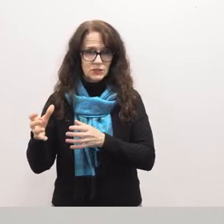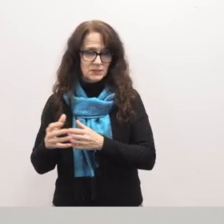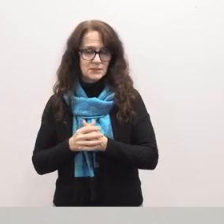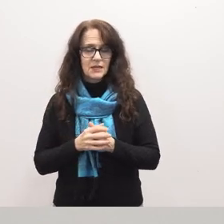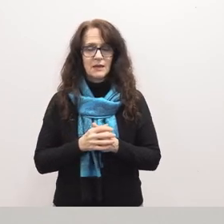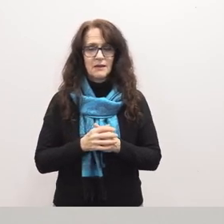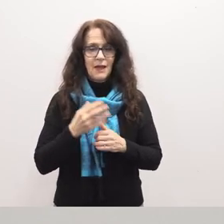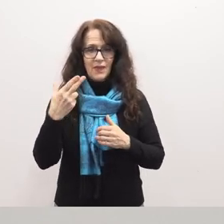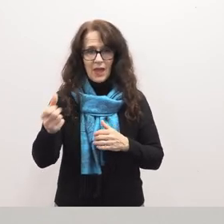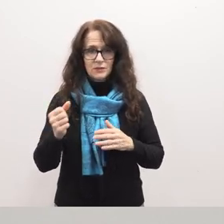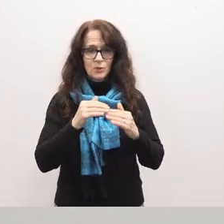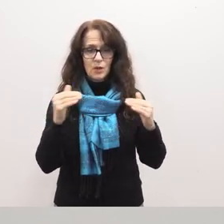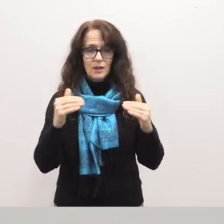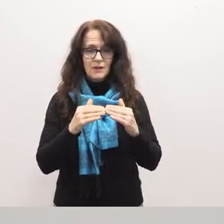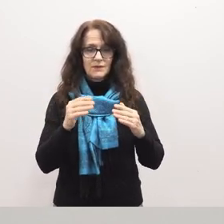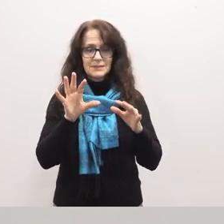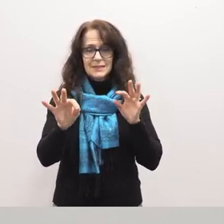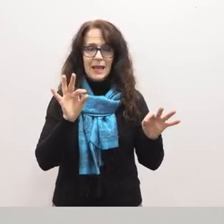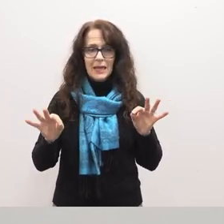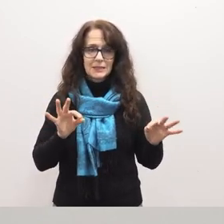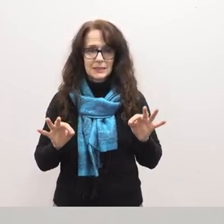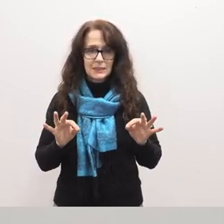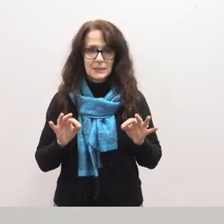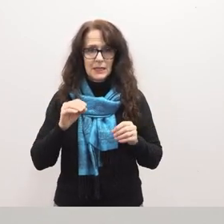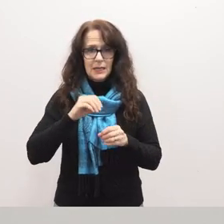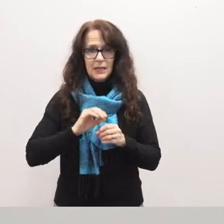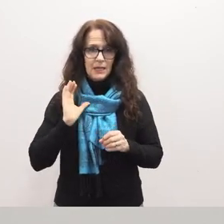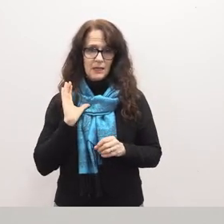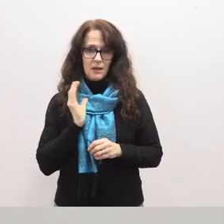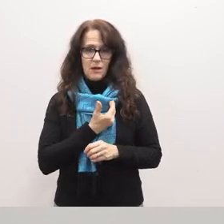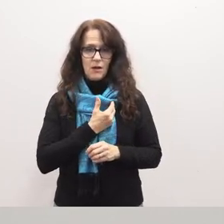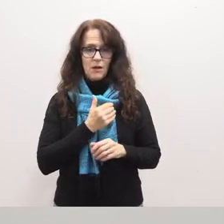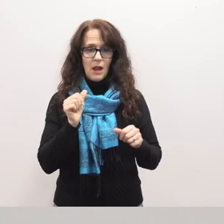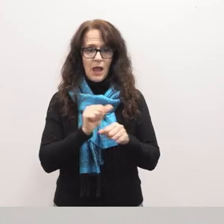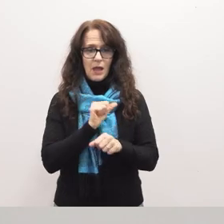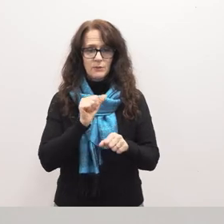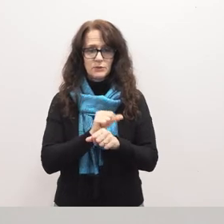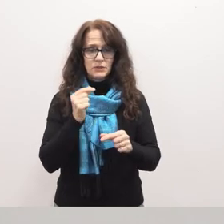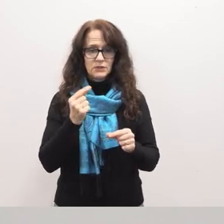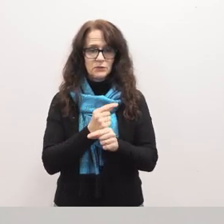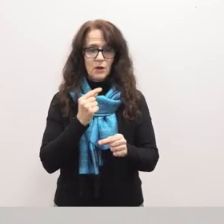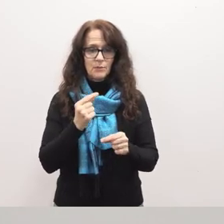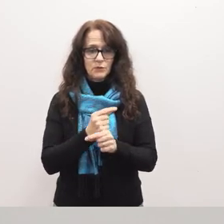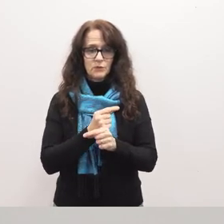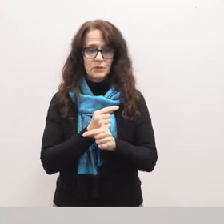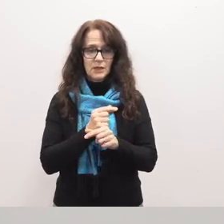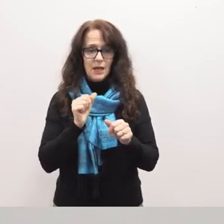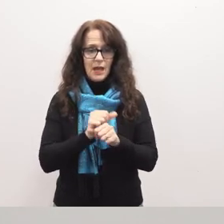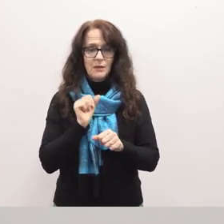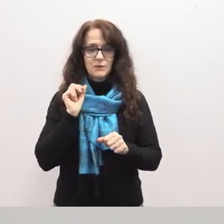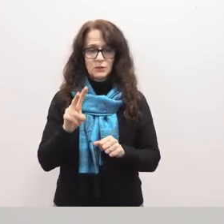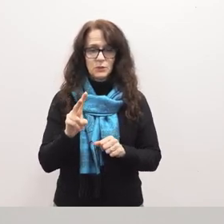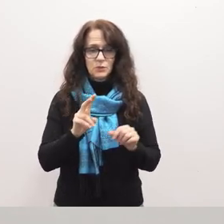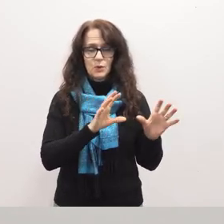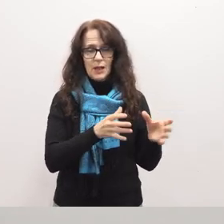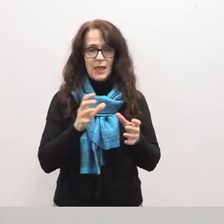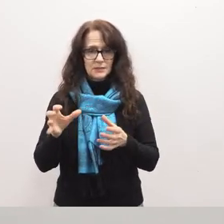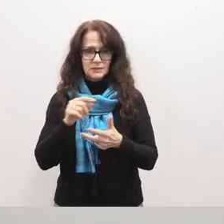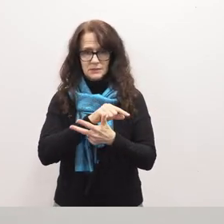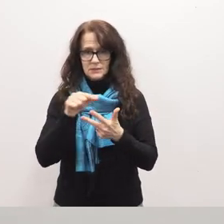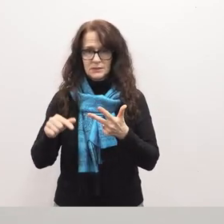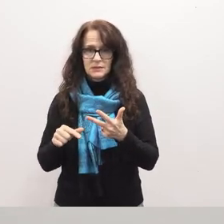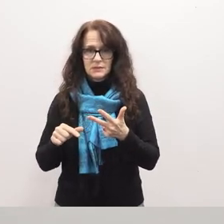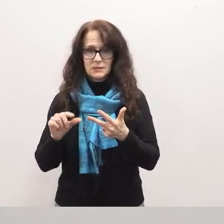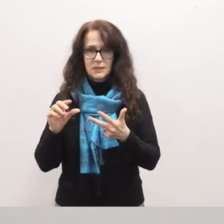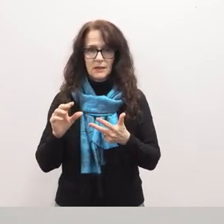level, it is to selected students that are in our algebra, geometry, and algebra 2 courses.